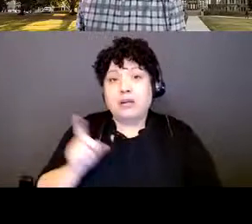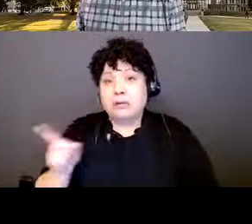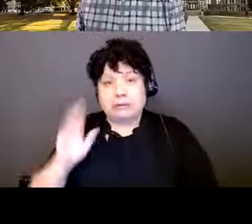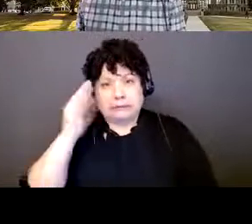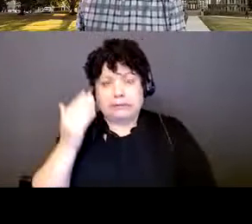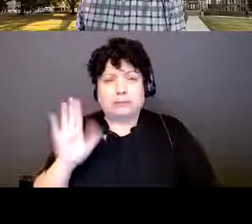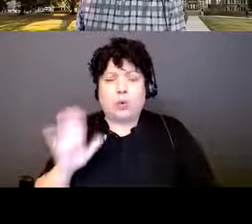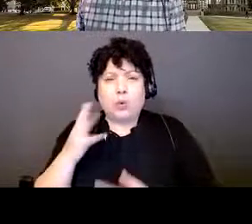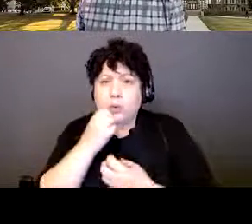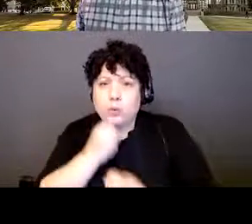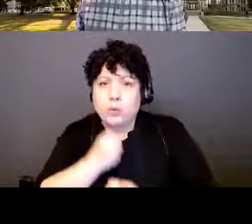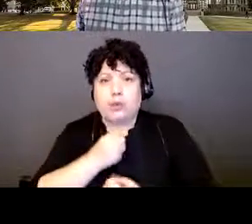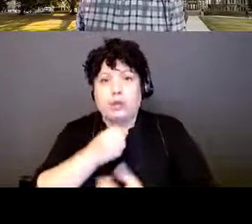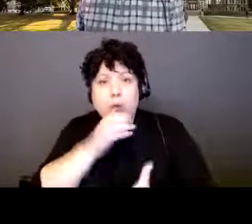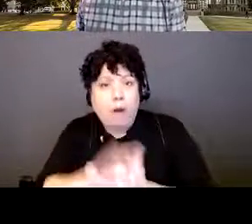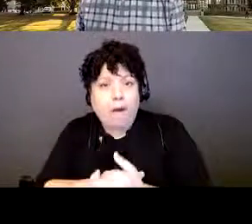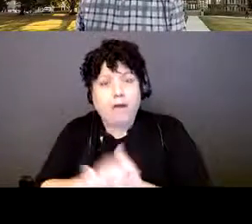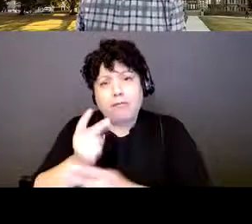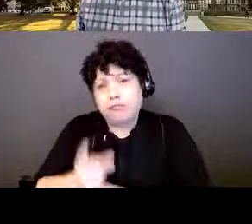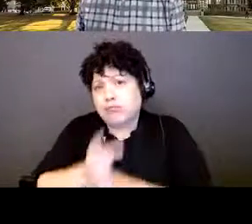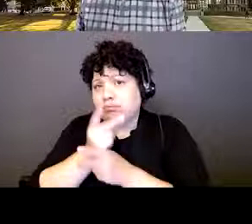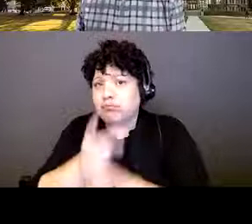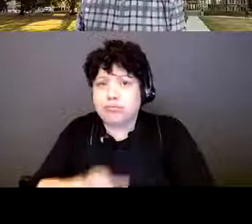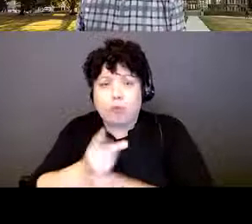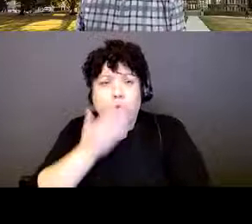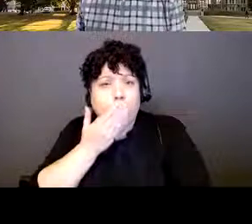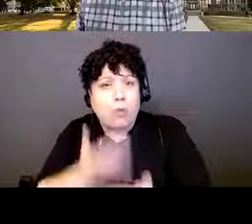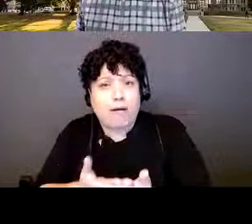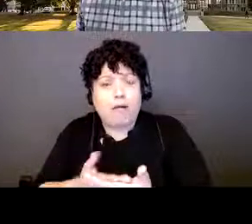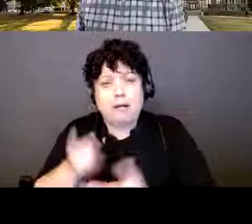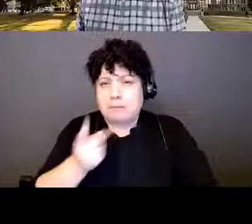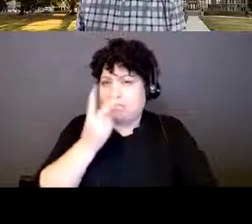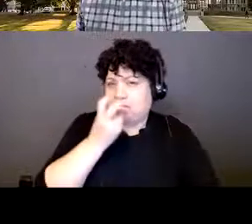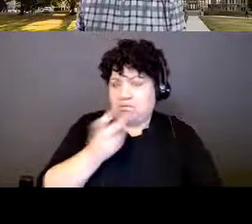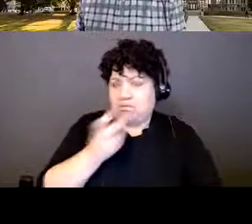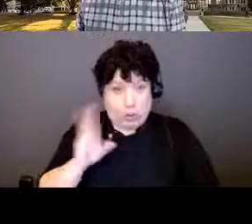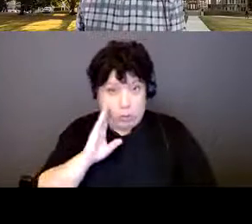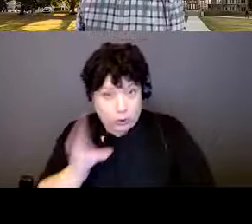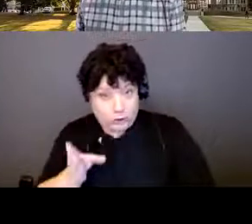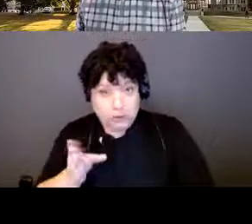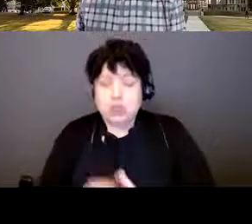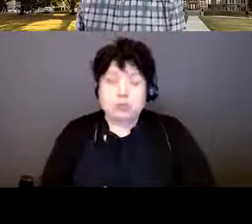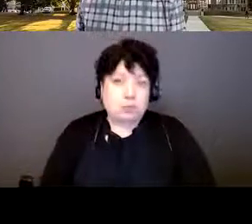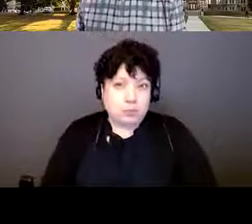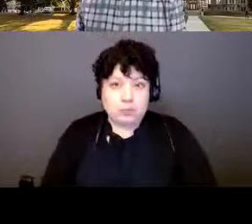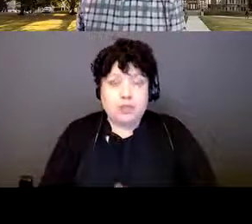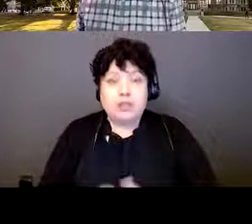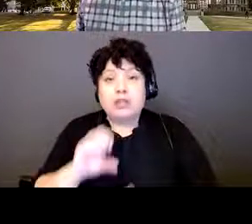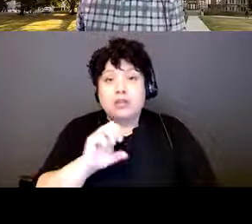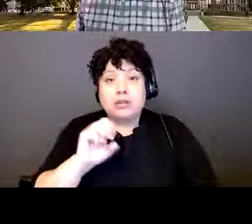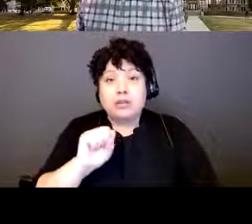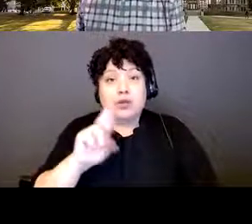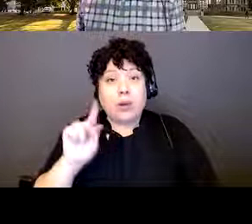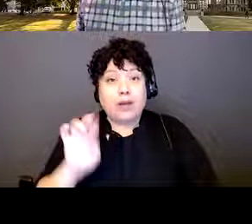individual and was such an excellent caregiver to his wife and dealt with the suicide threat